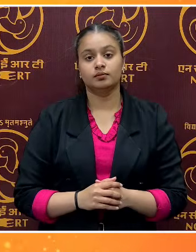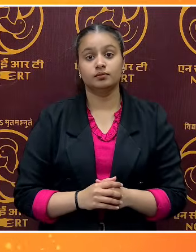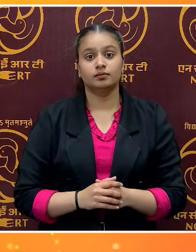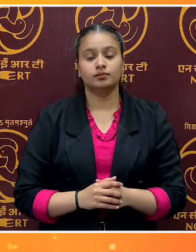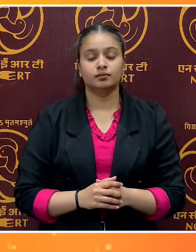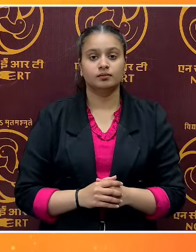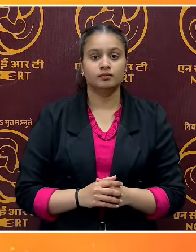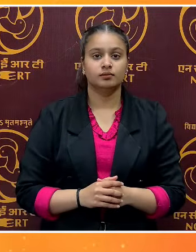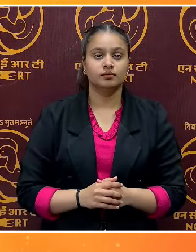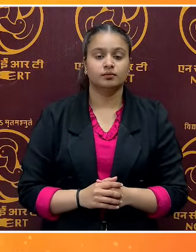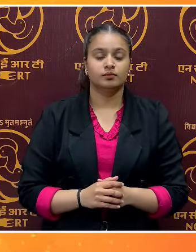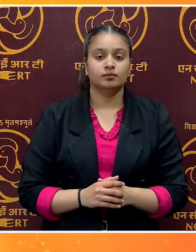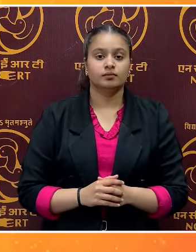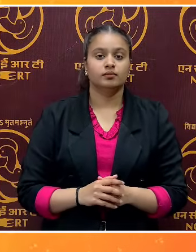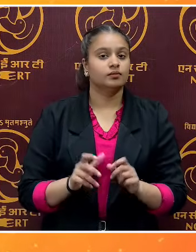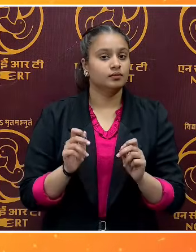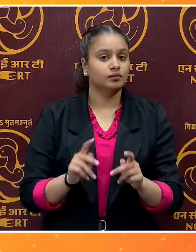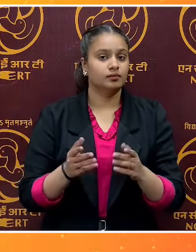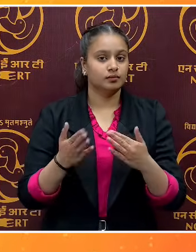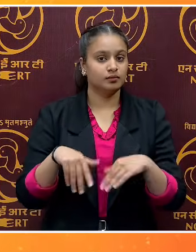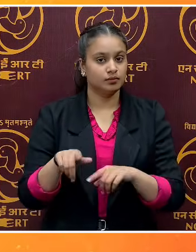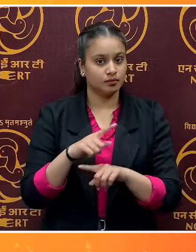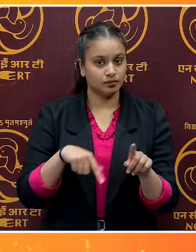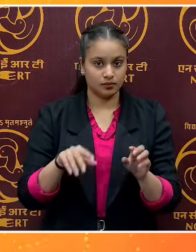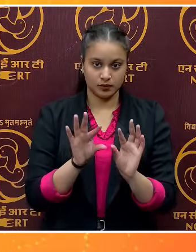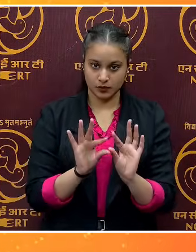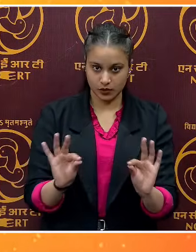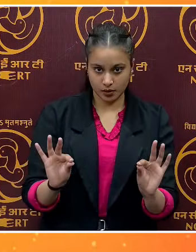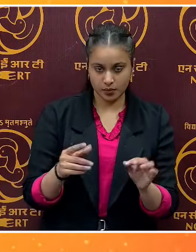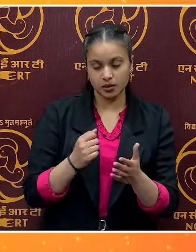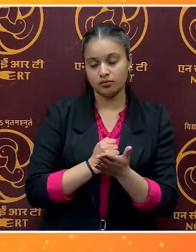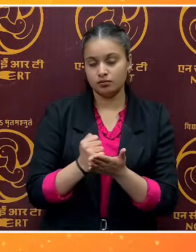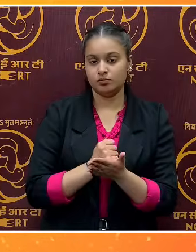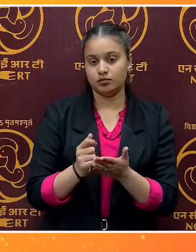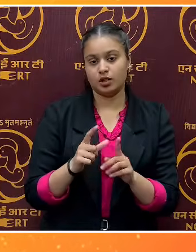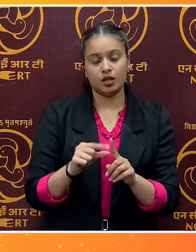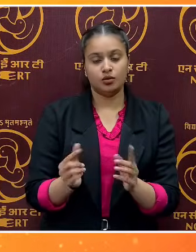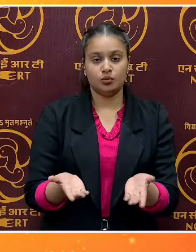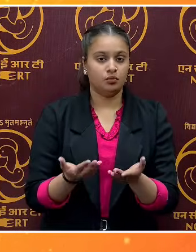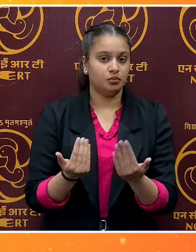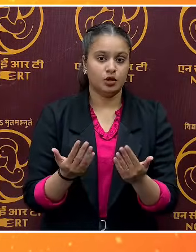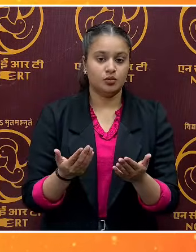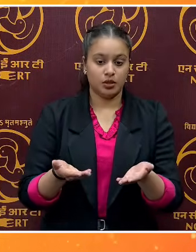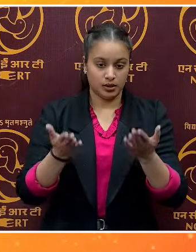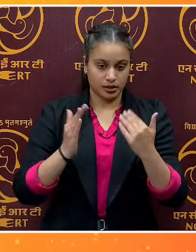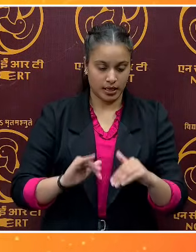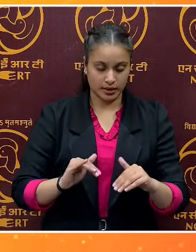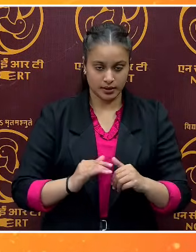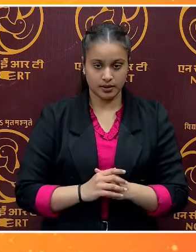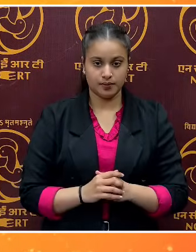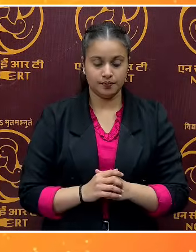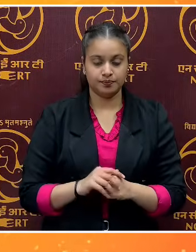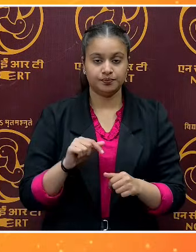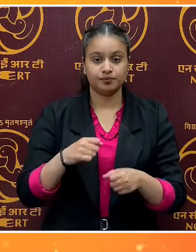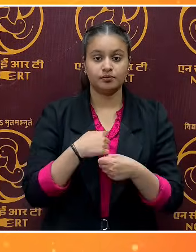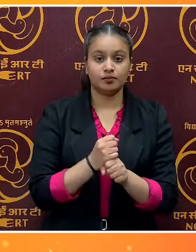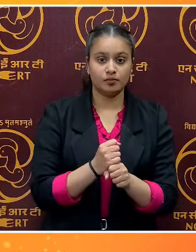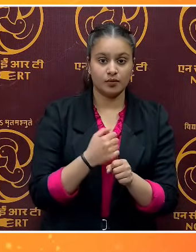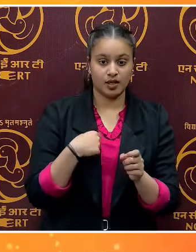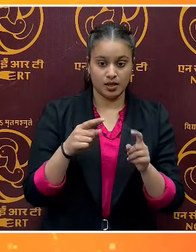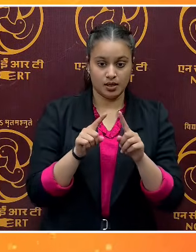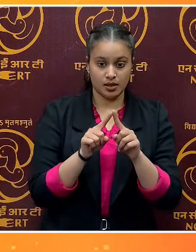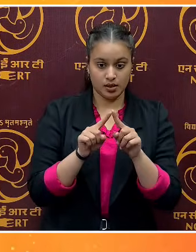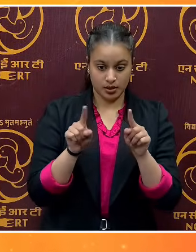dash, Q dash. Okay, I think it is simple, you can try out. And next is construct a square within